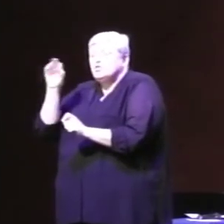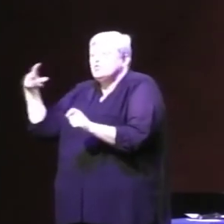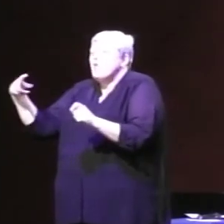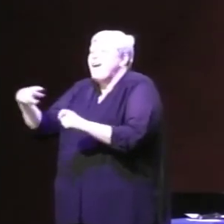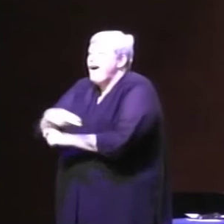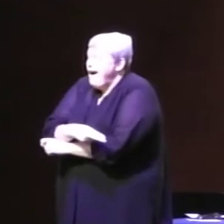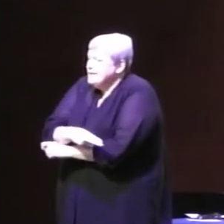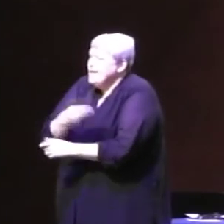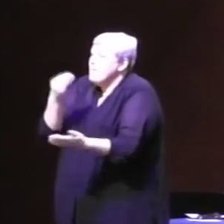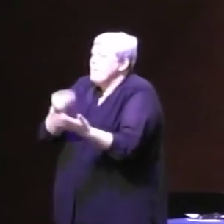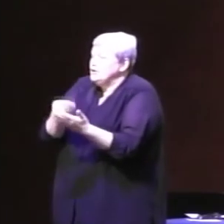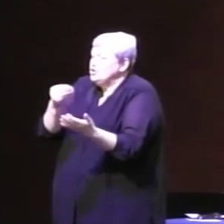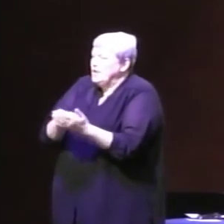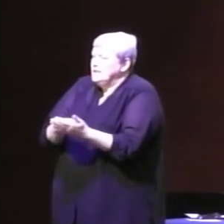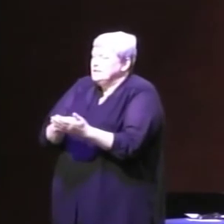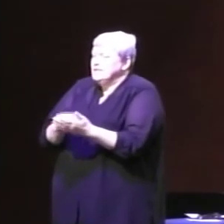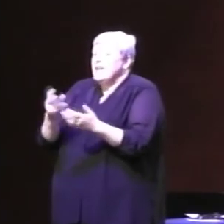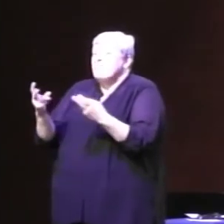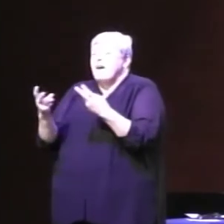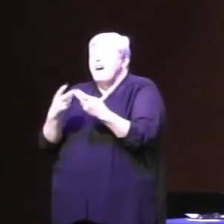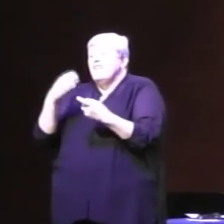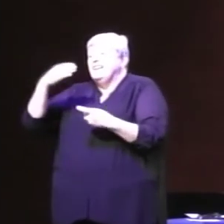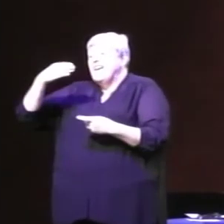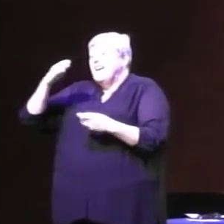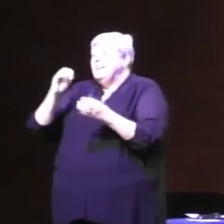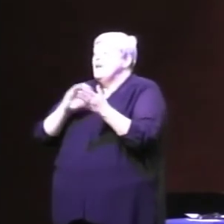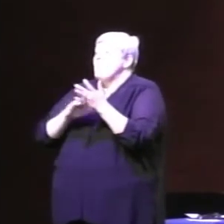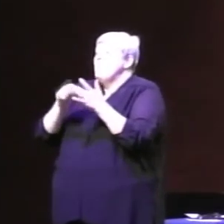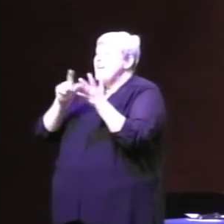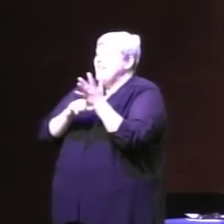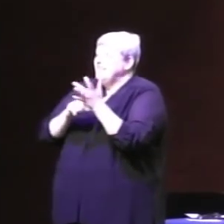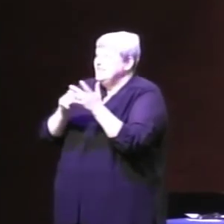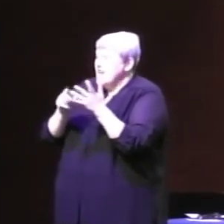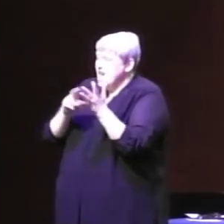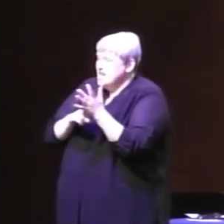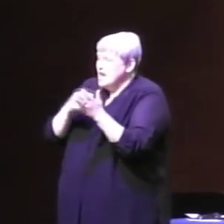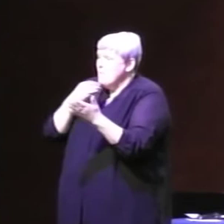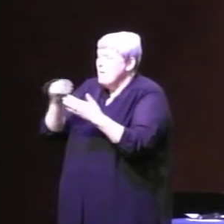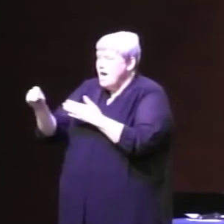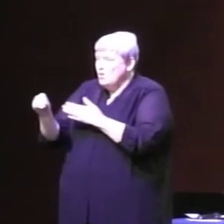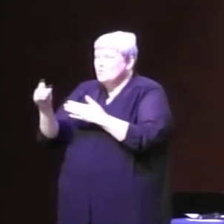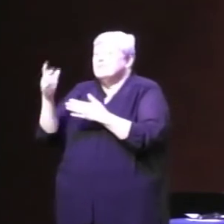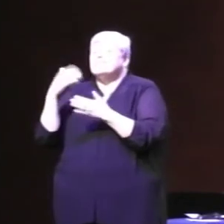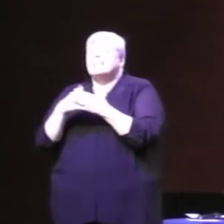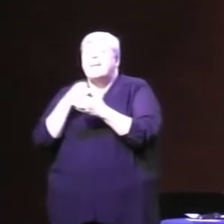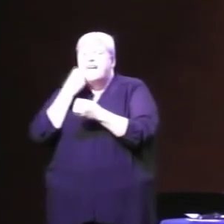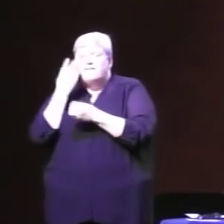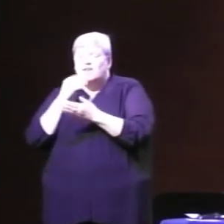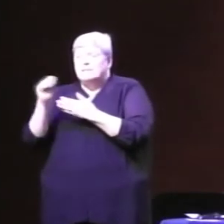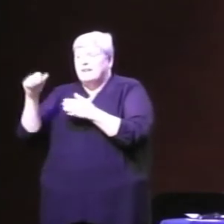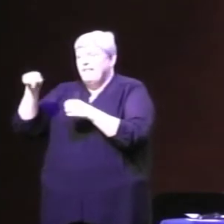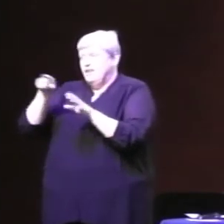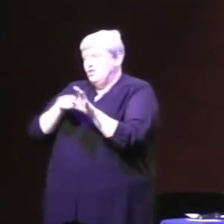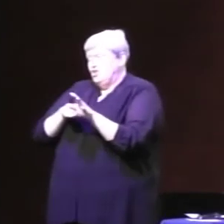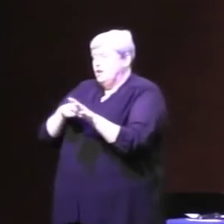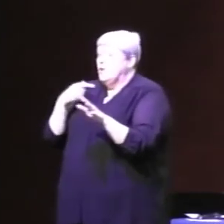prison's budget by another £9 million on day-to-day spending this year. Let me